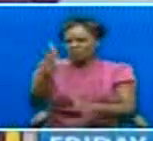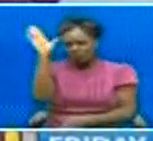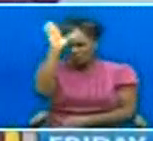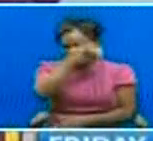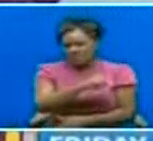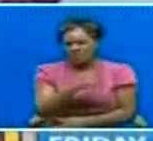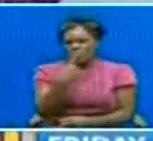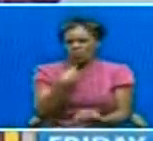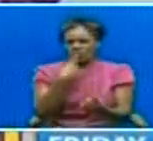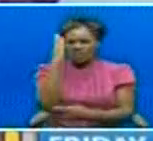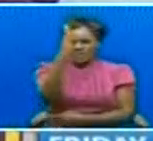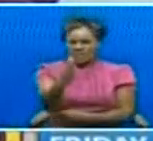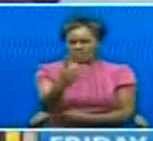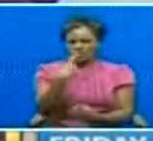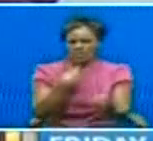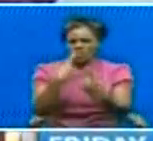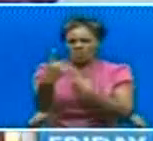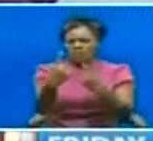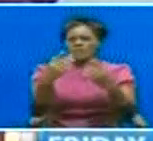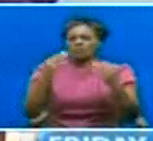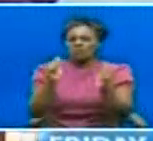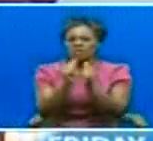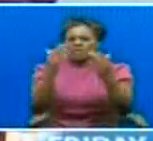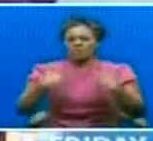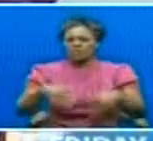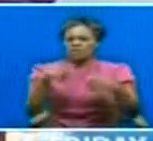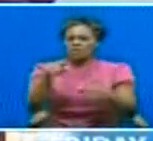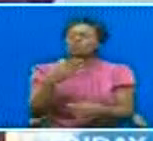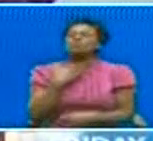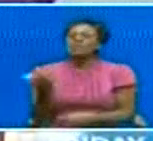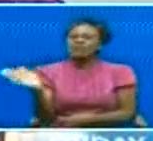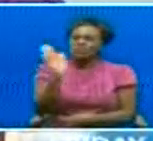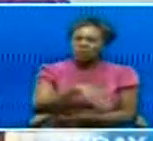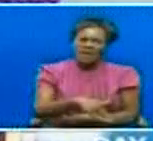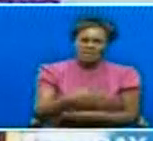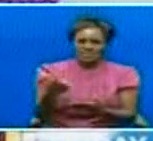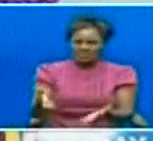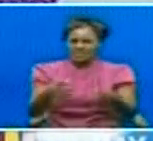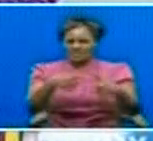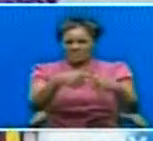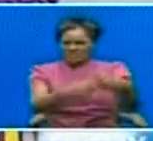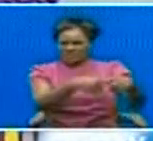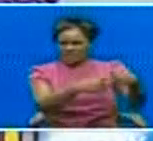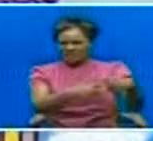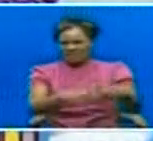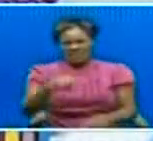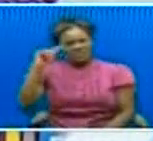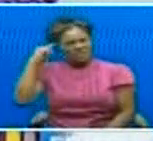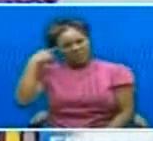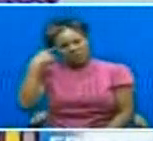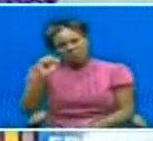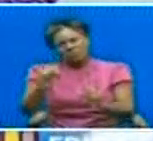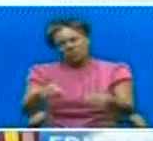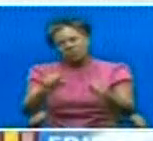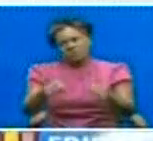know, one-on-one with people. Is it something that would make you come back to this industry? I think it probably would